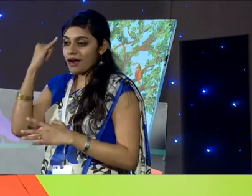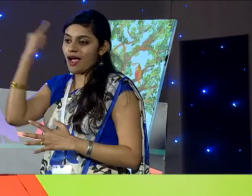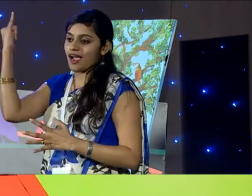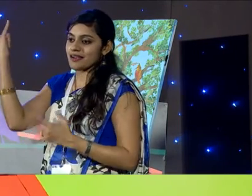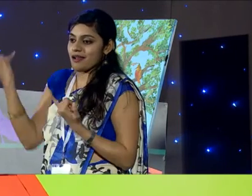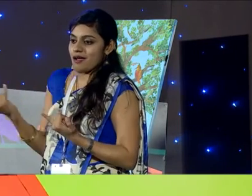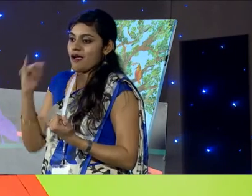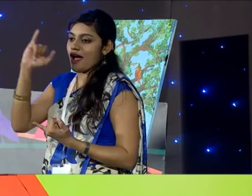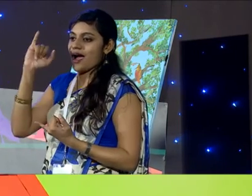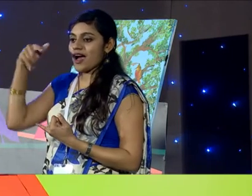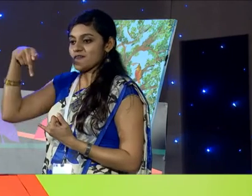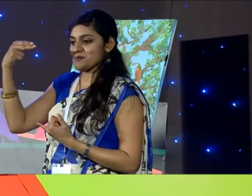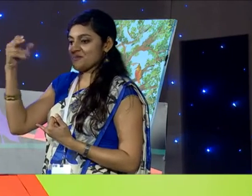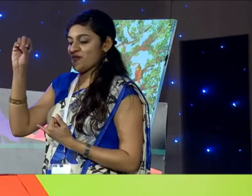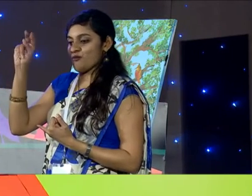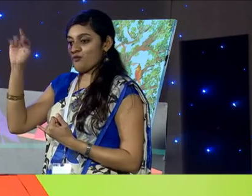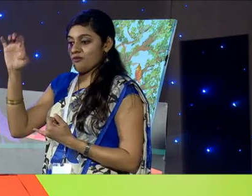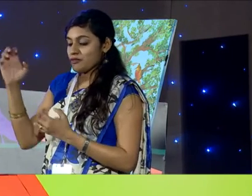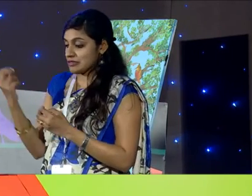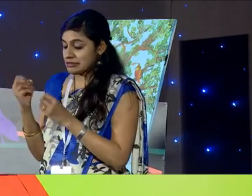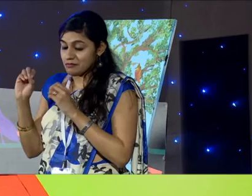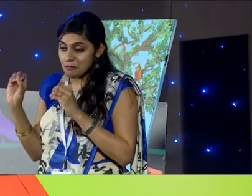is the most valuable company in the world.